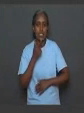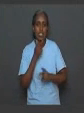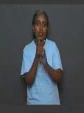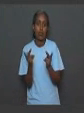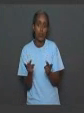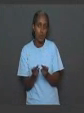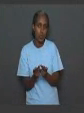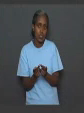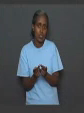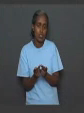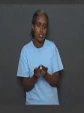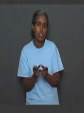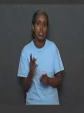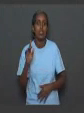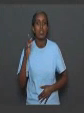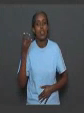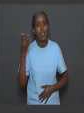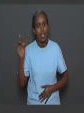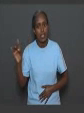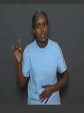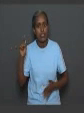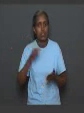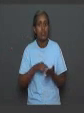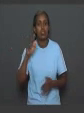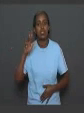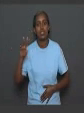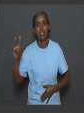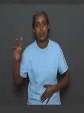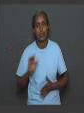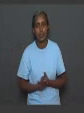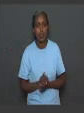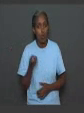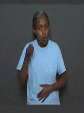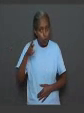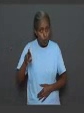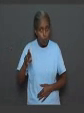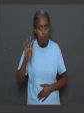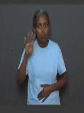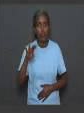position are 18 in 37, or